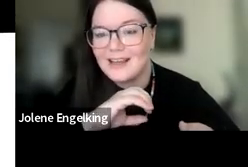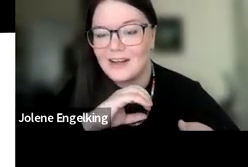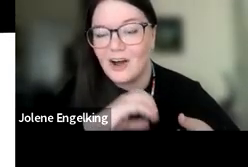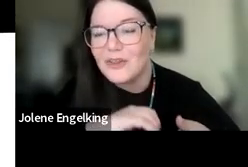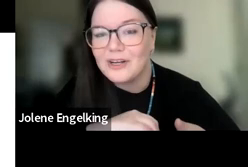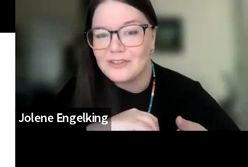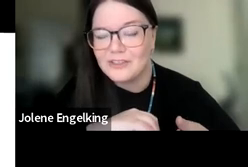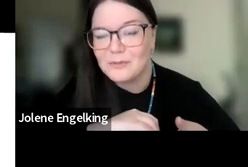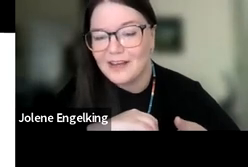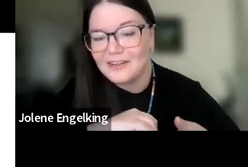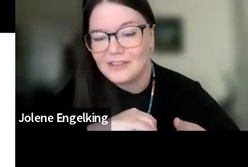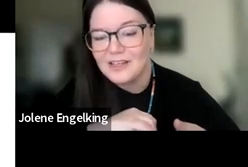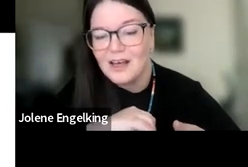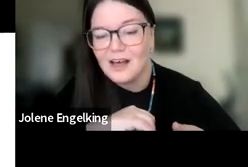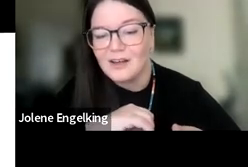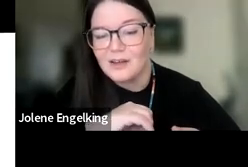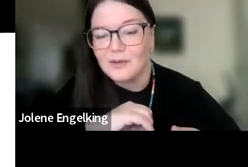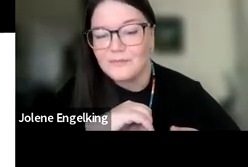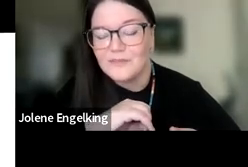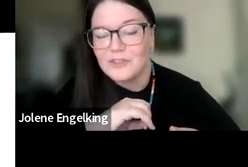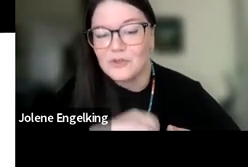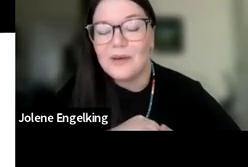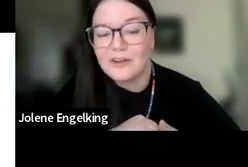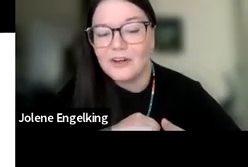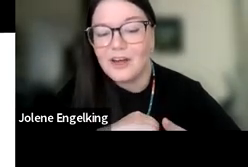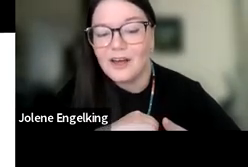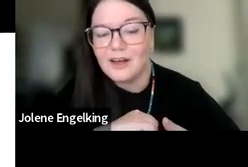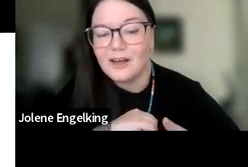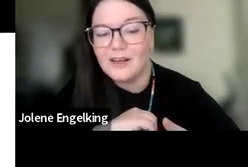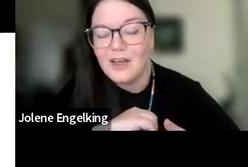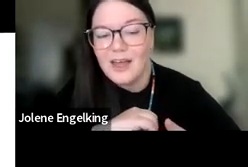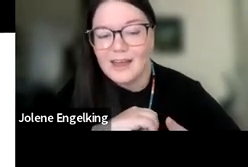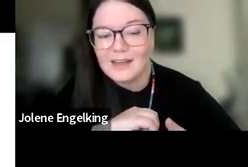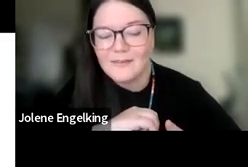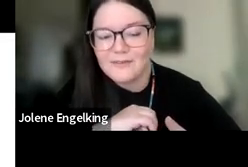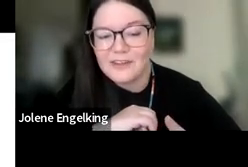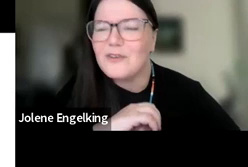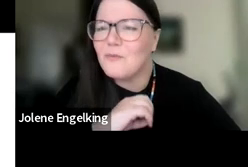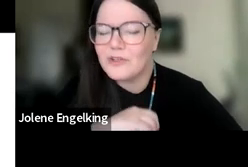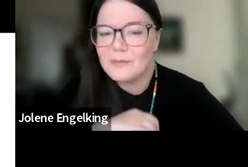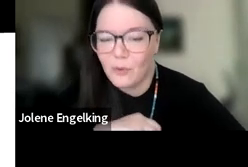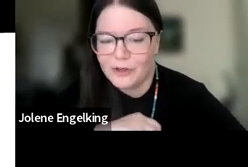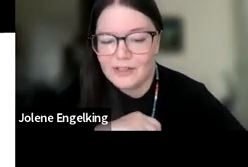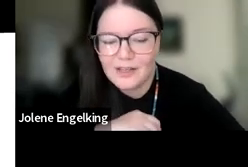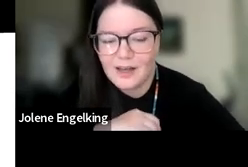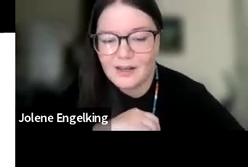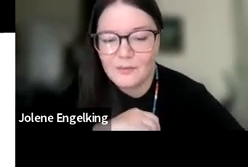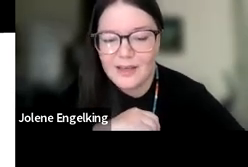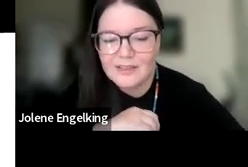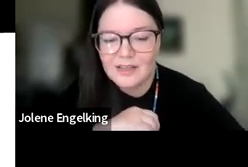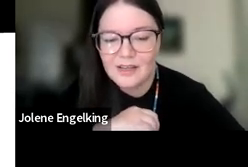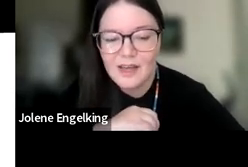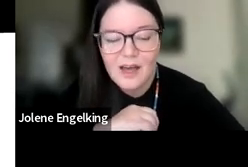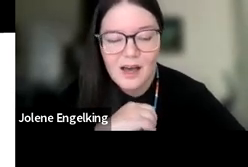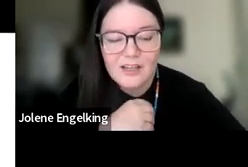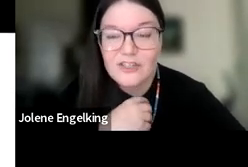funders and on-the-ground service providers do better and feel more supported